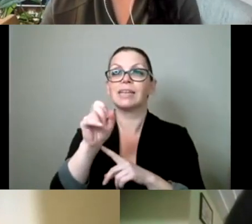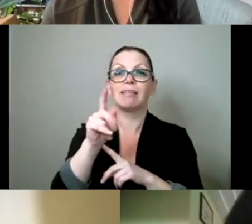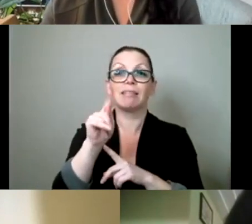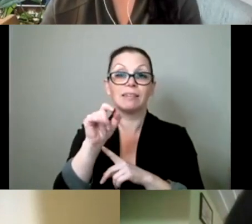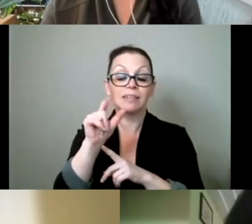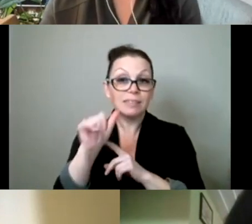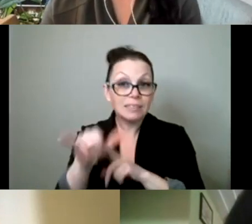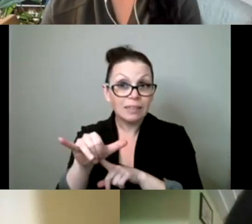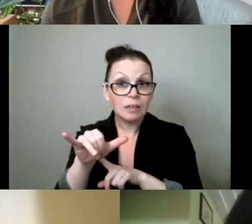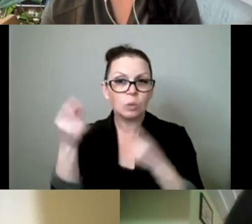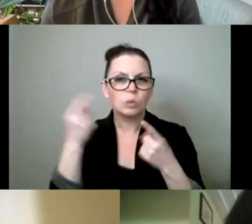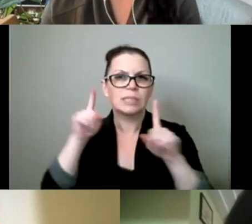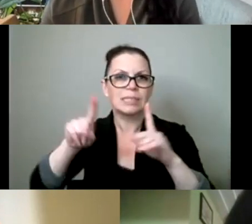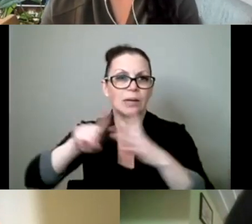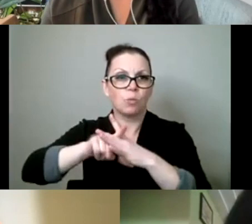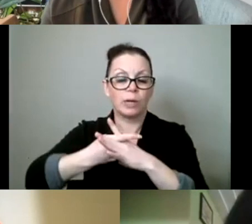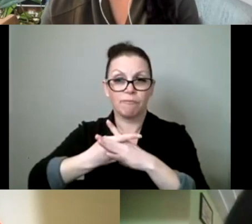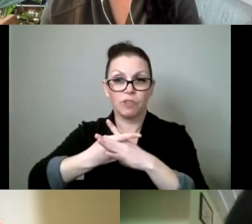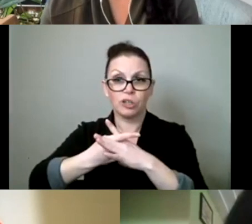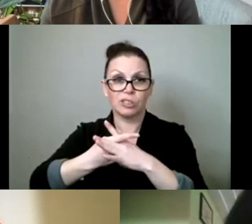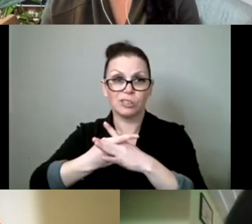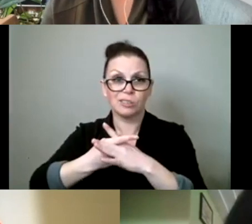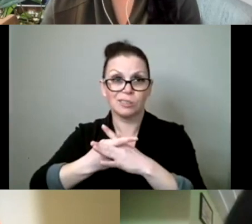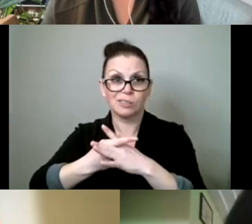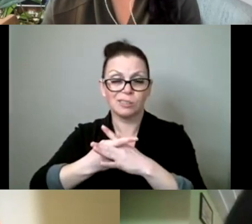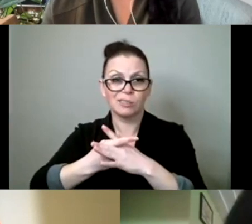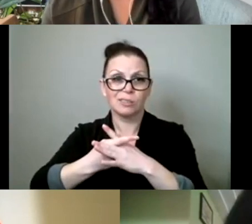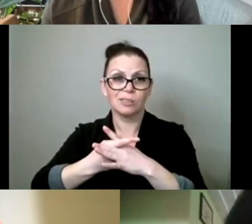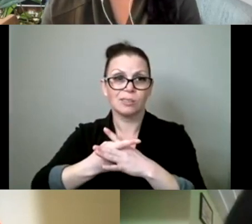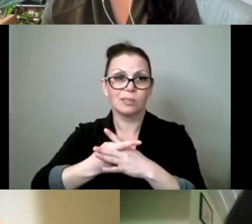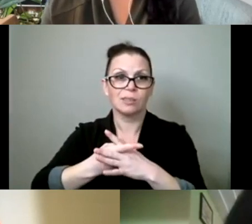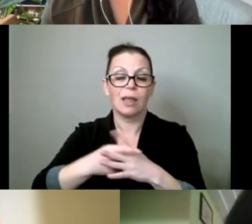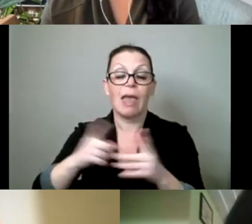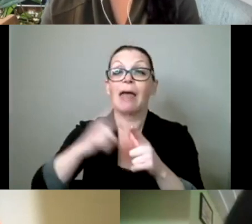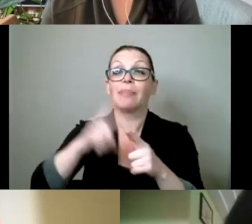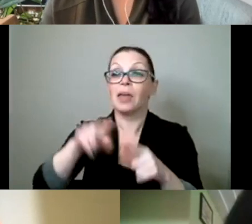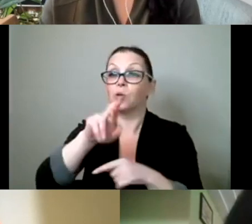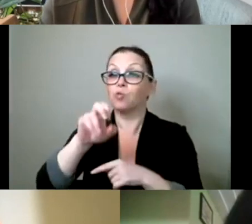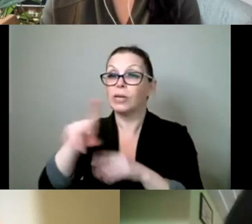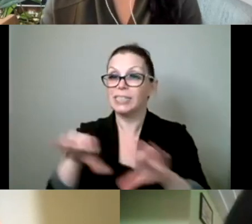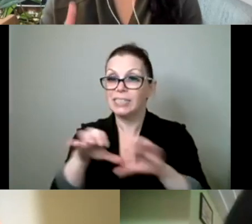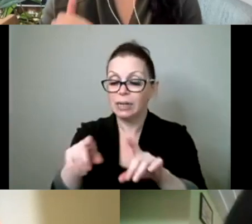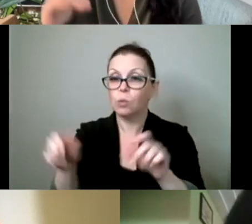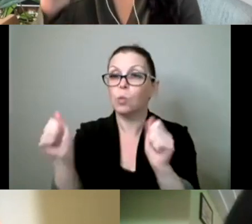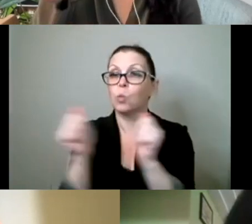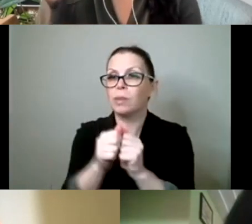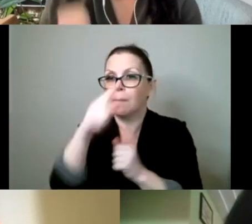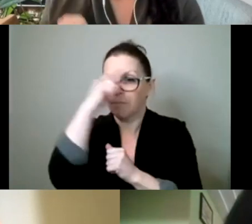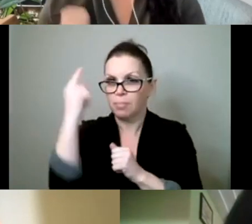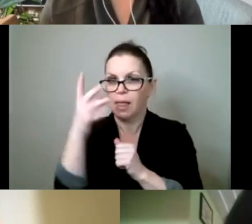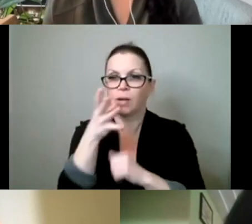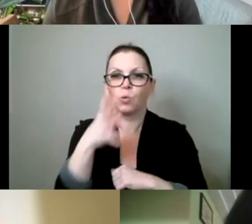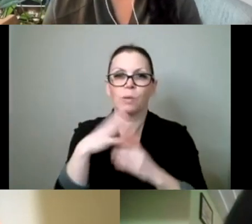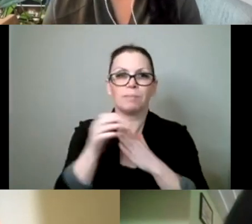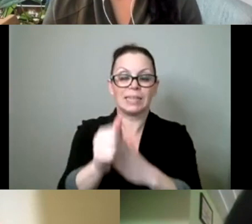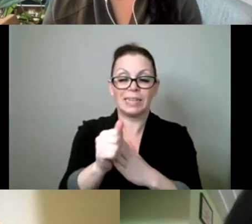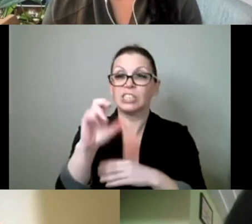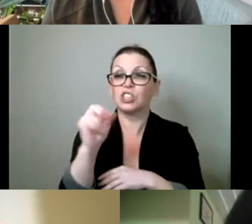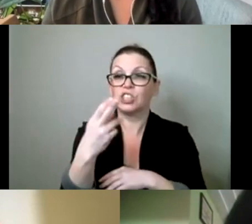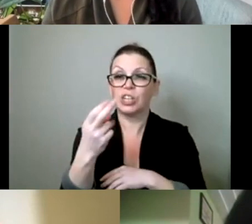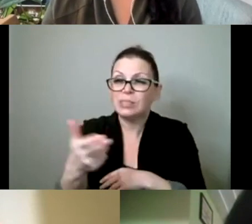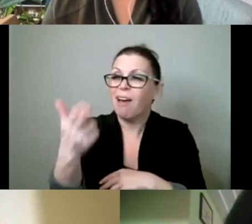first came out. It was a success when they redid it with a Black woman lead. It was hilarious. She was hilarious in